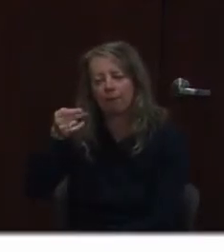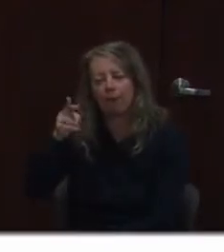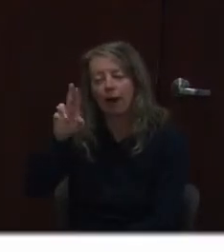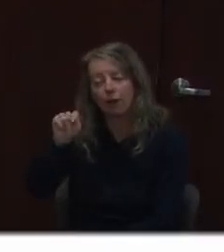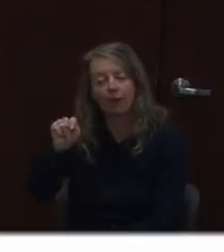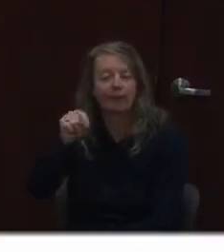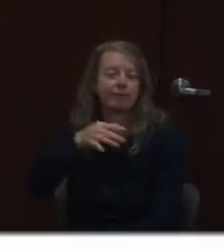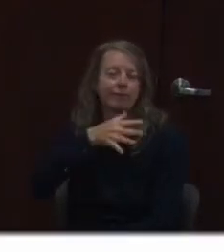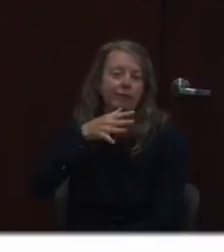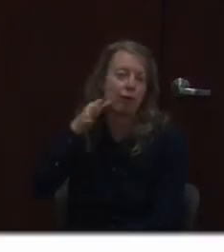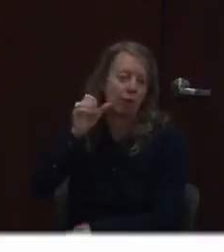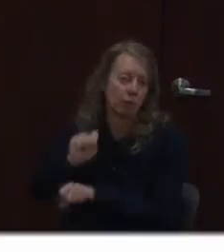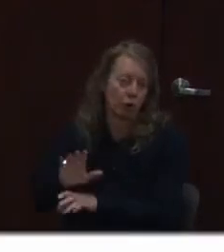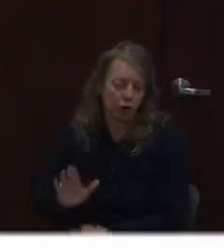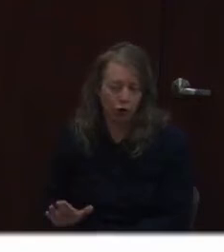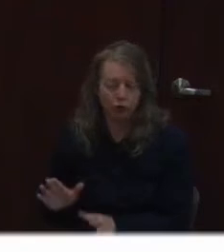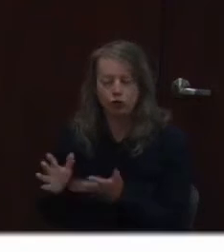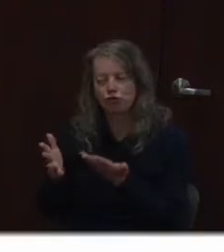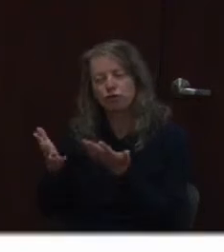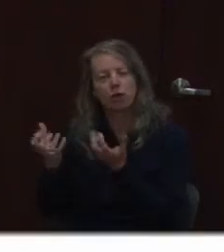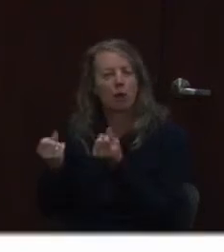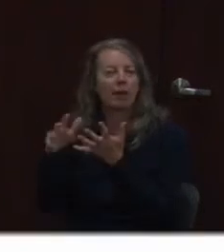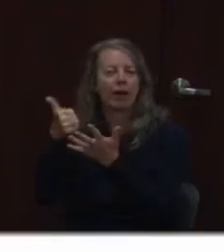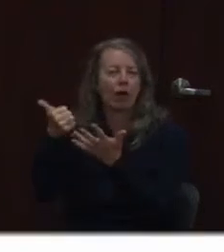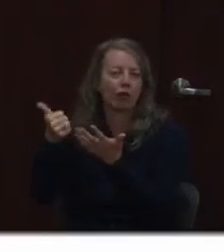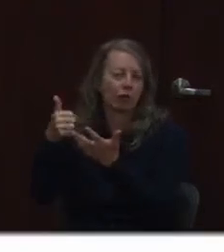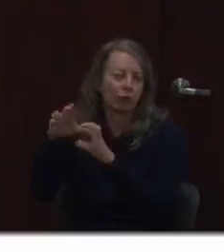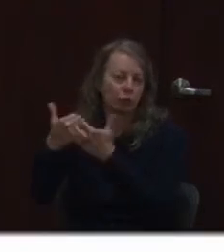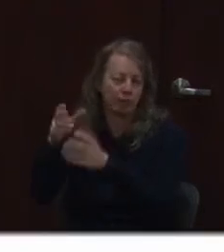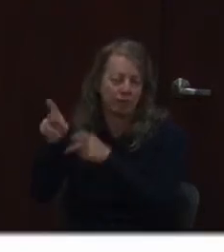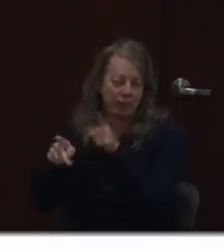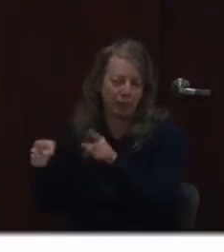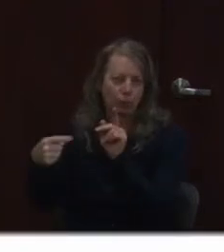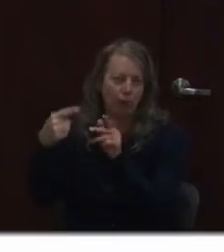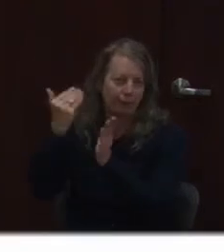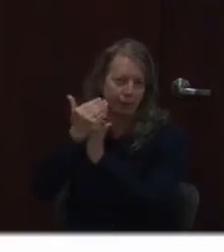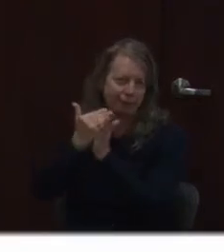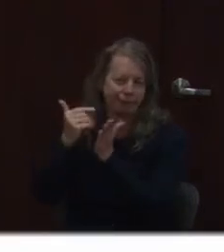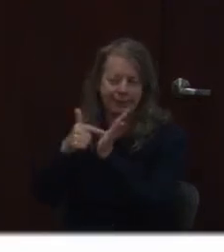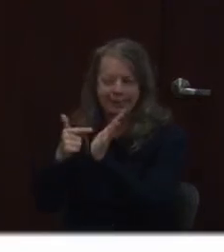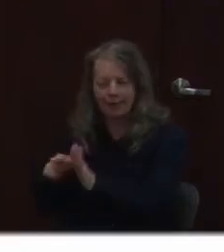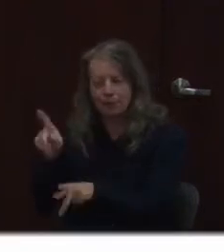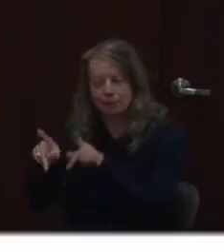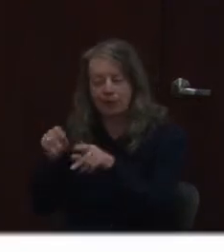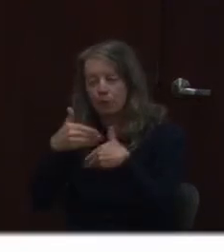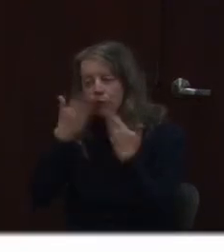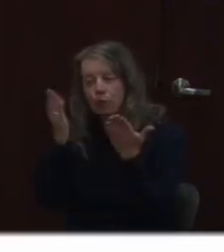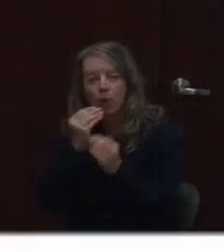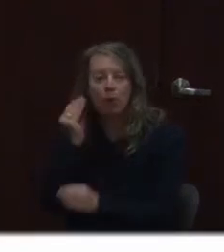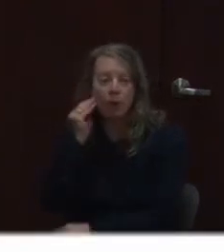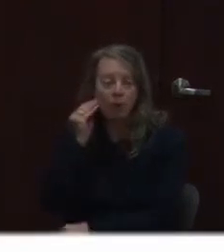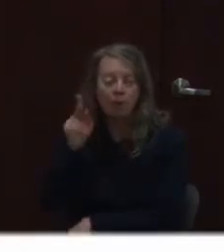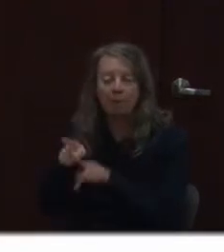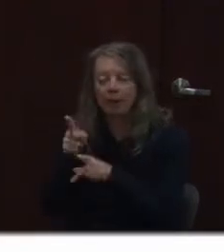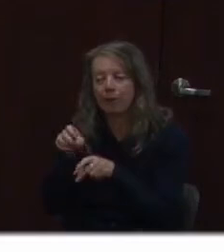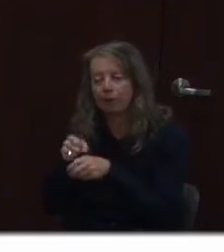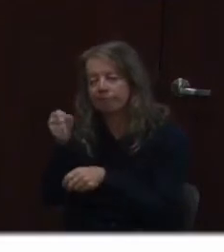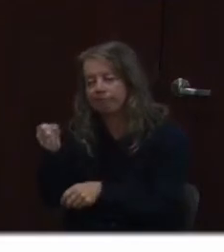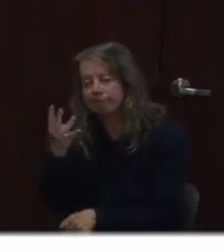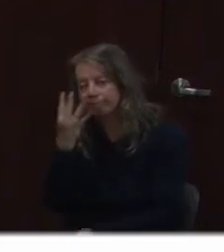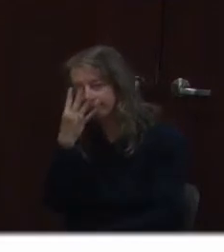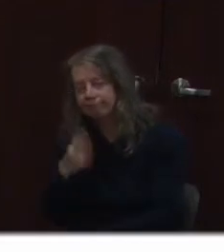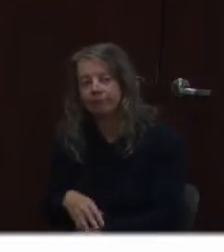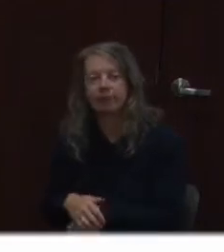other populations with that. And I've listed some examples here, including our homeless, our detention center, our migrant farm workers, our